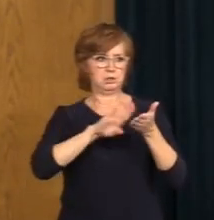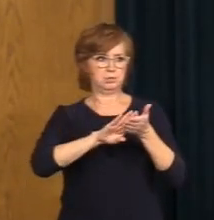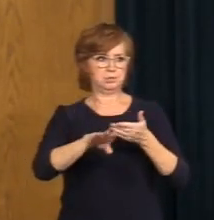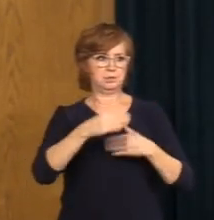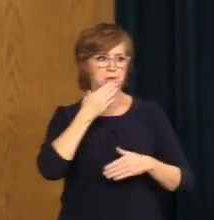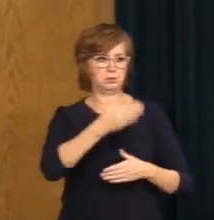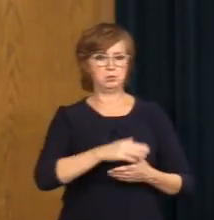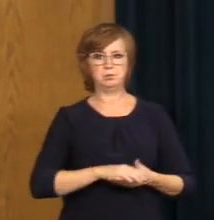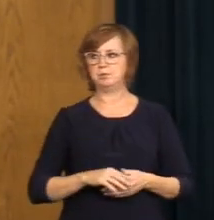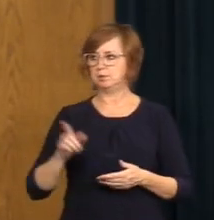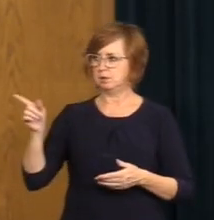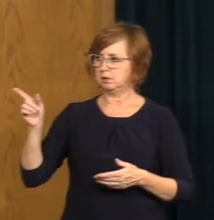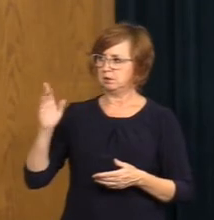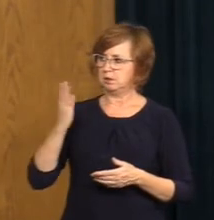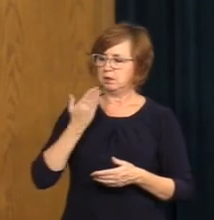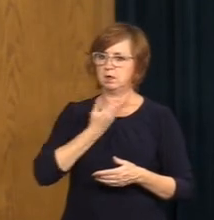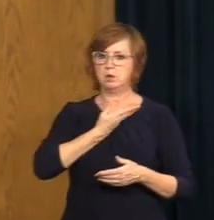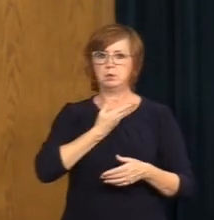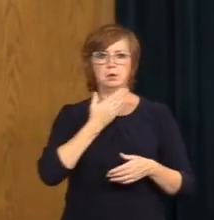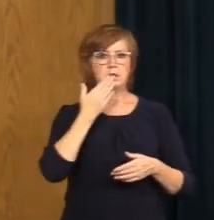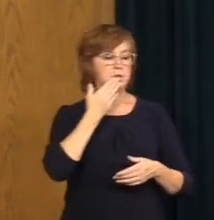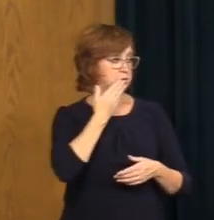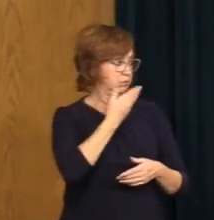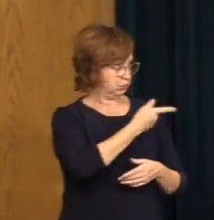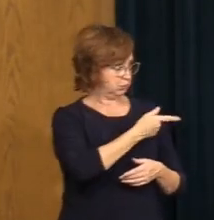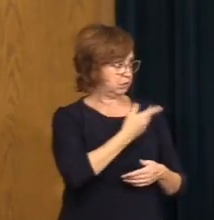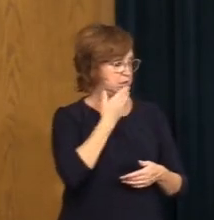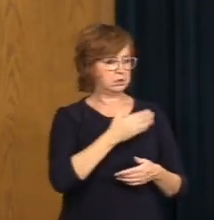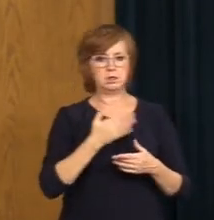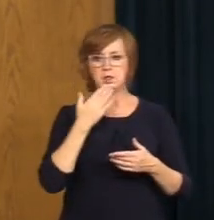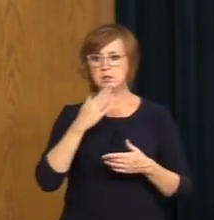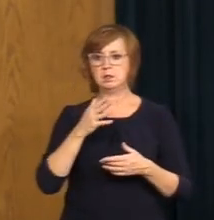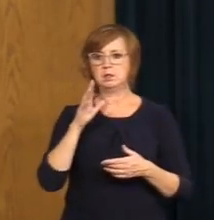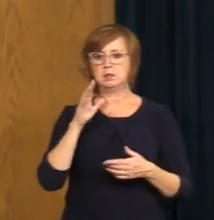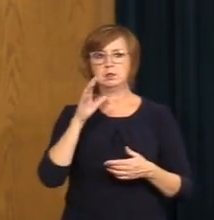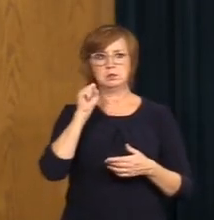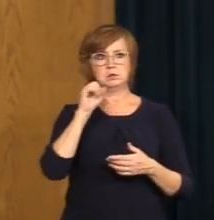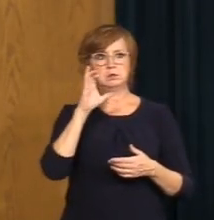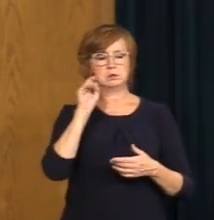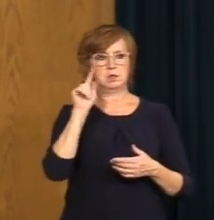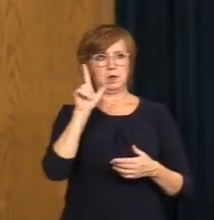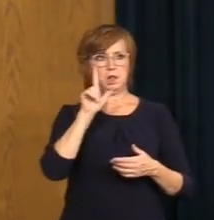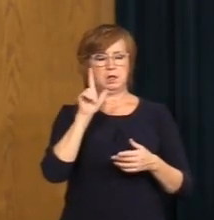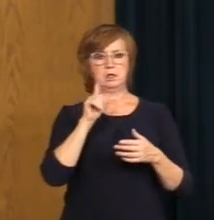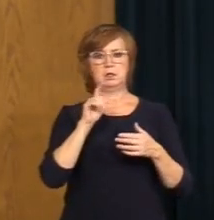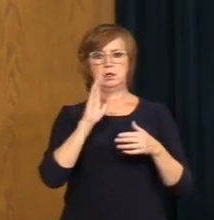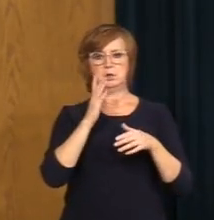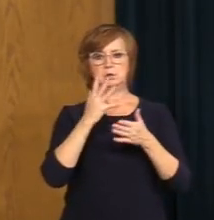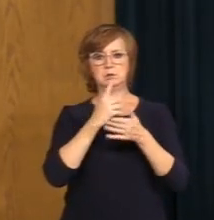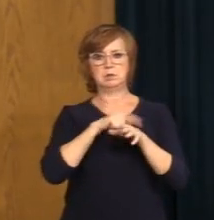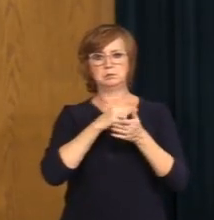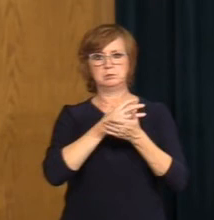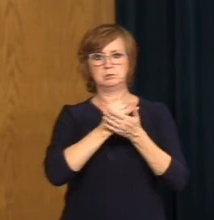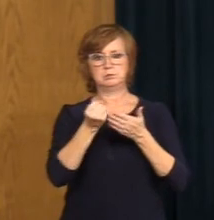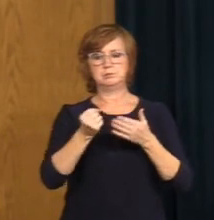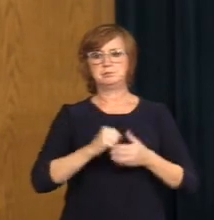Thank you. All right. With that, thank you, Dr. Shahab, and thank you, Mr. Livingstone. That concludes our update for